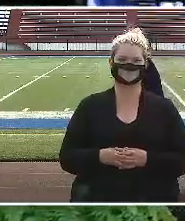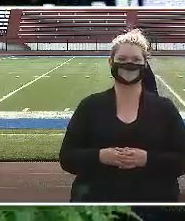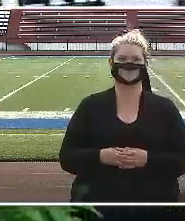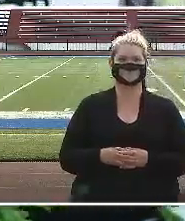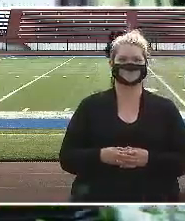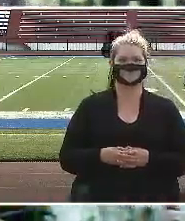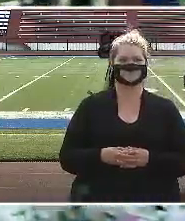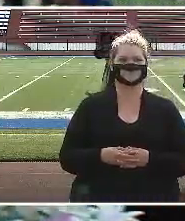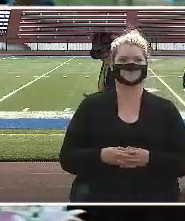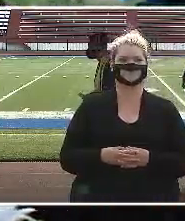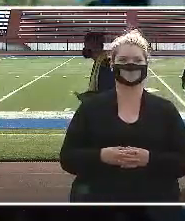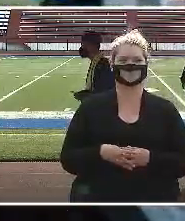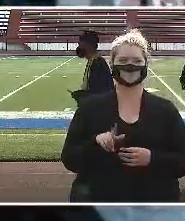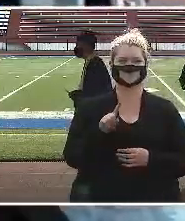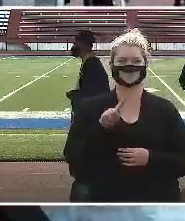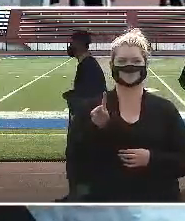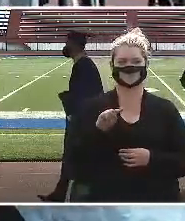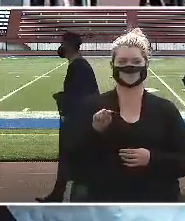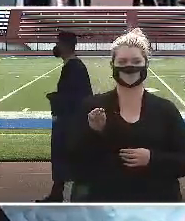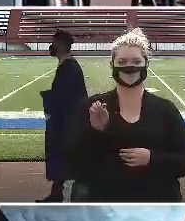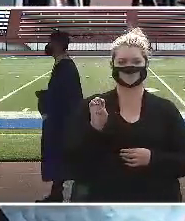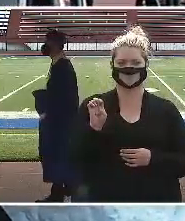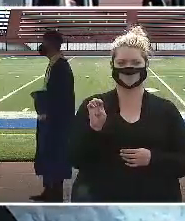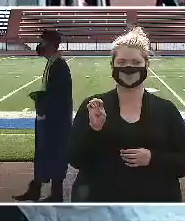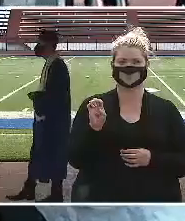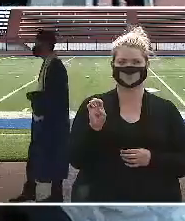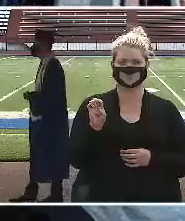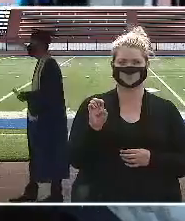Zoe Von Minden.